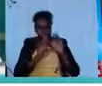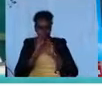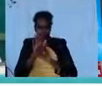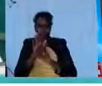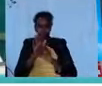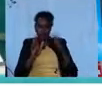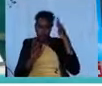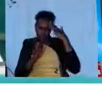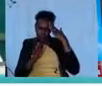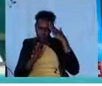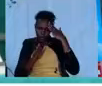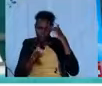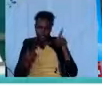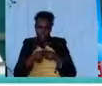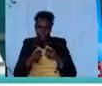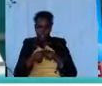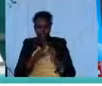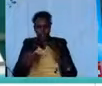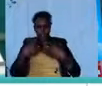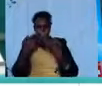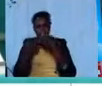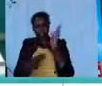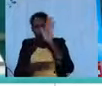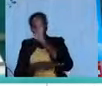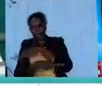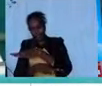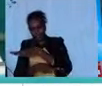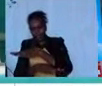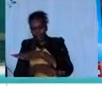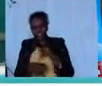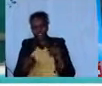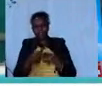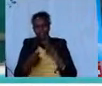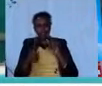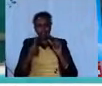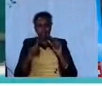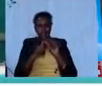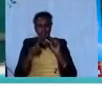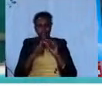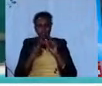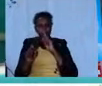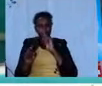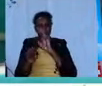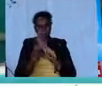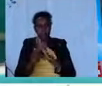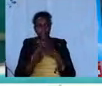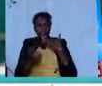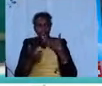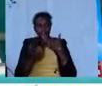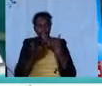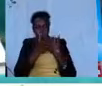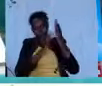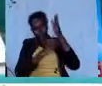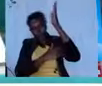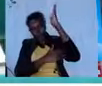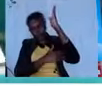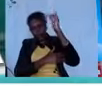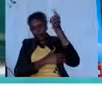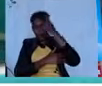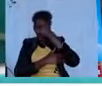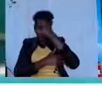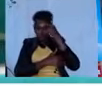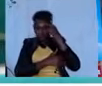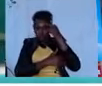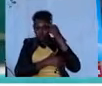people as you restore, as your word has promised. We thank you, God, because